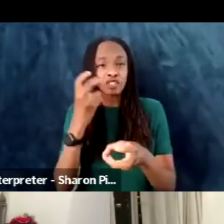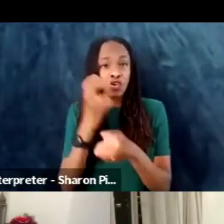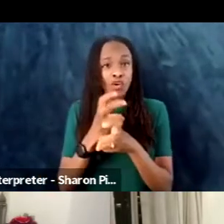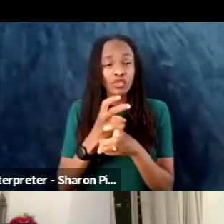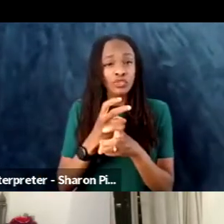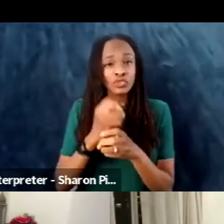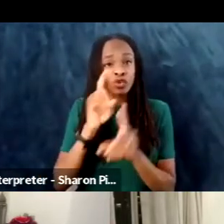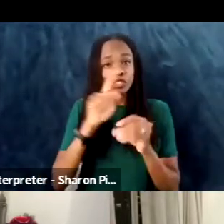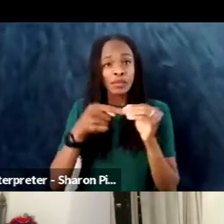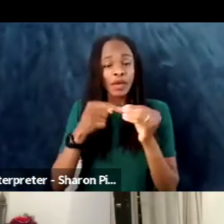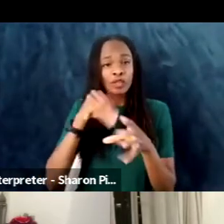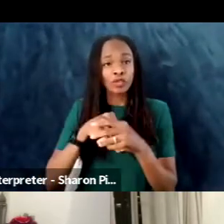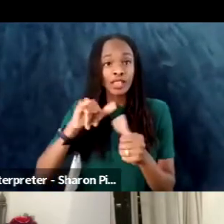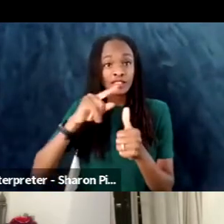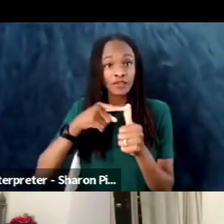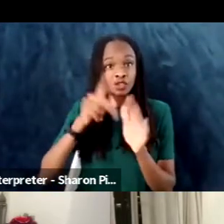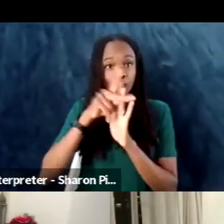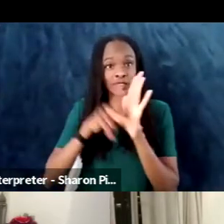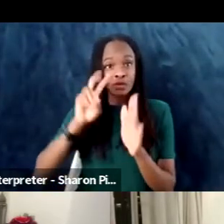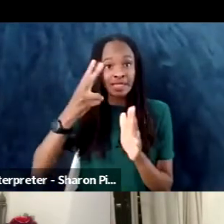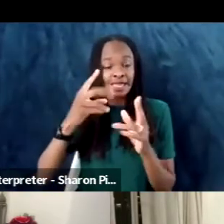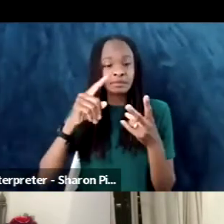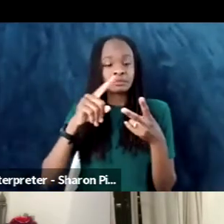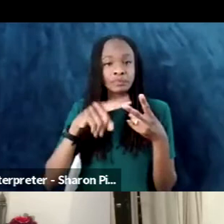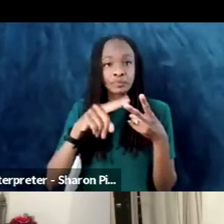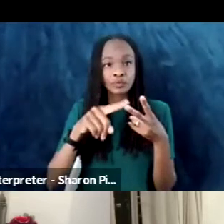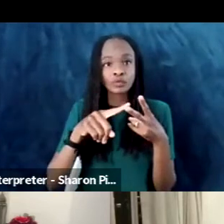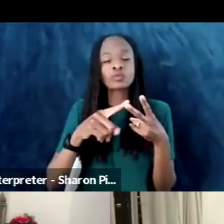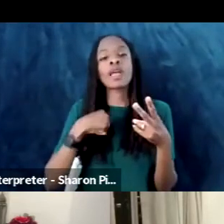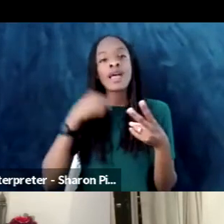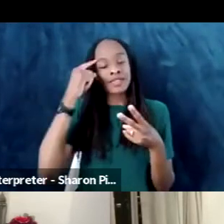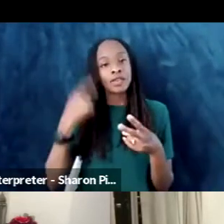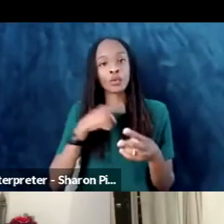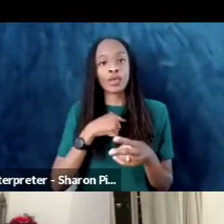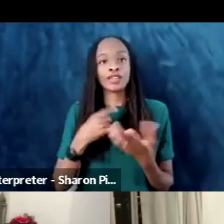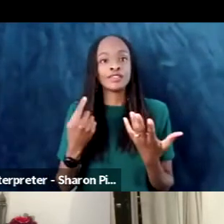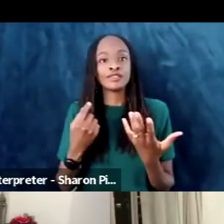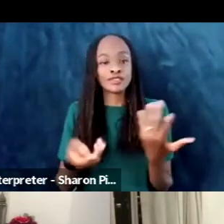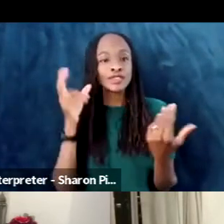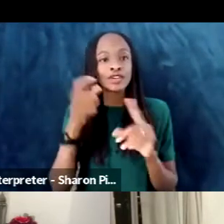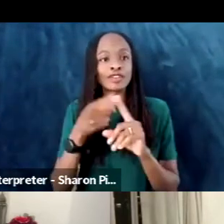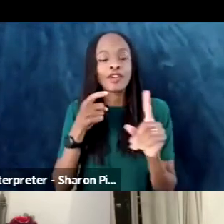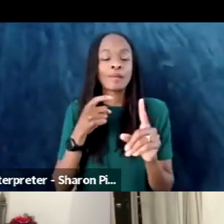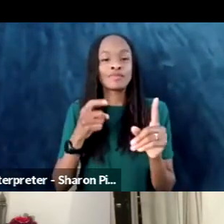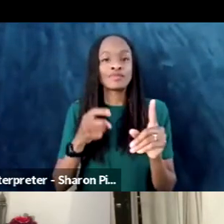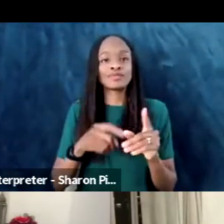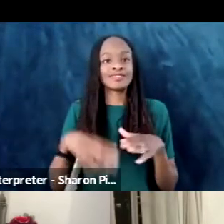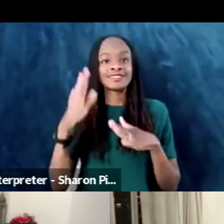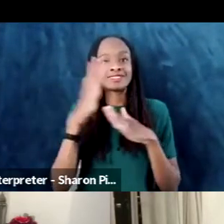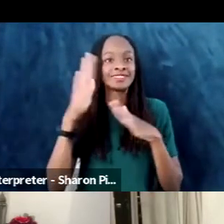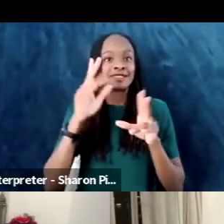principle. The second principle is, and I think we've heard from, the legendary Piyush Pandey and,